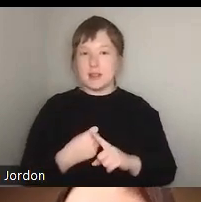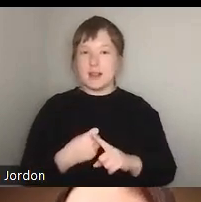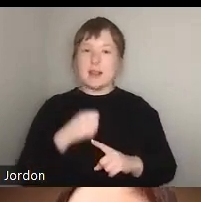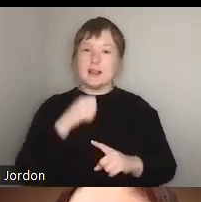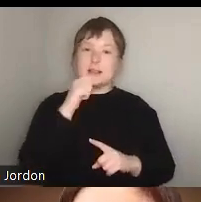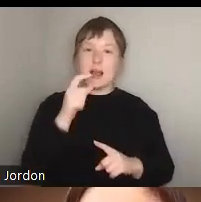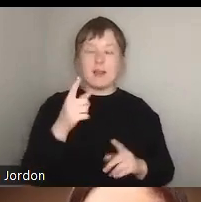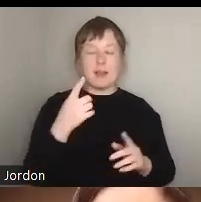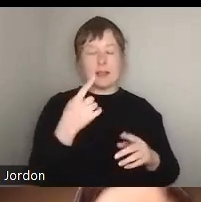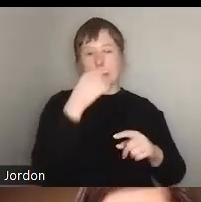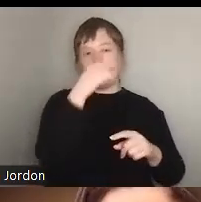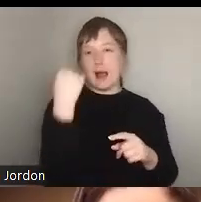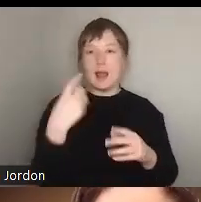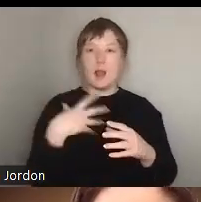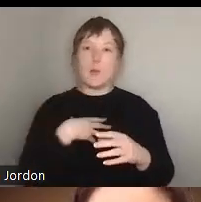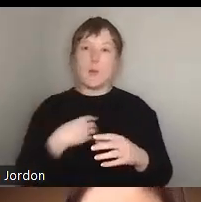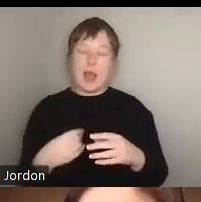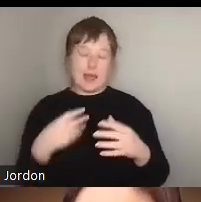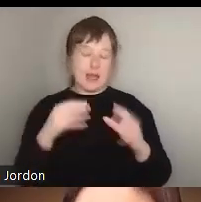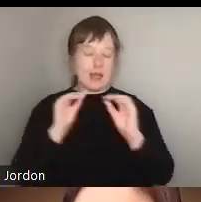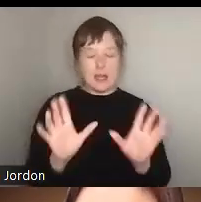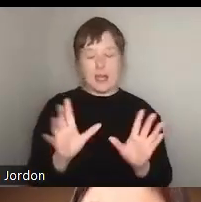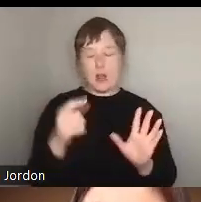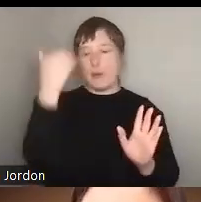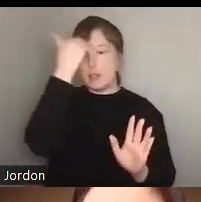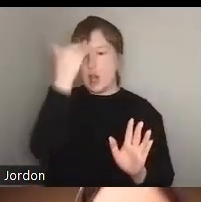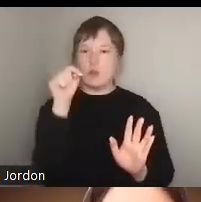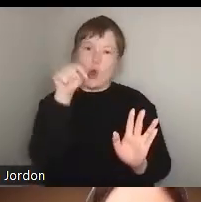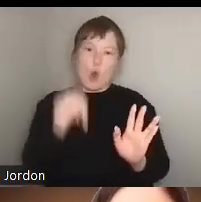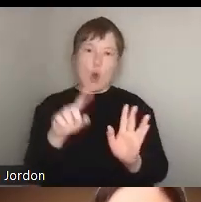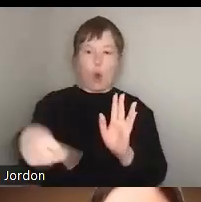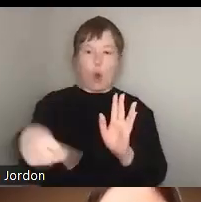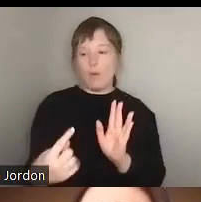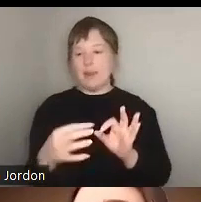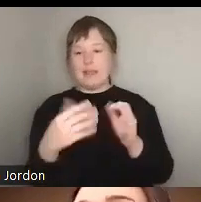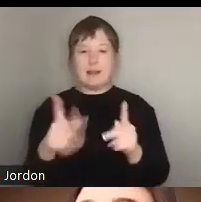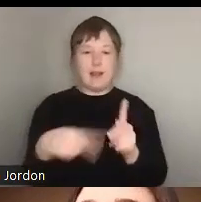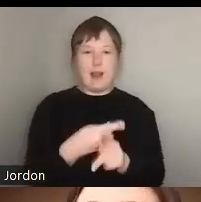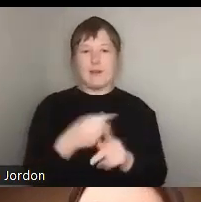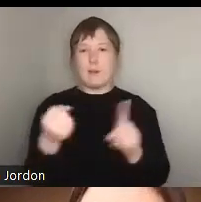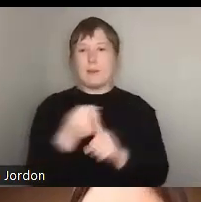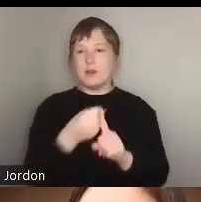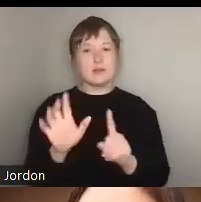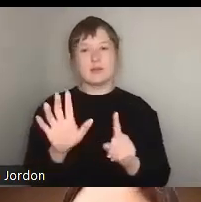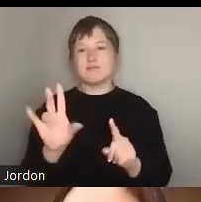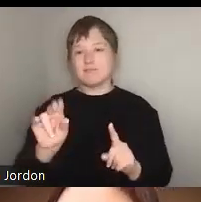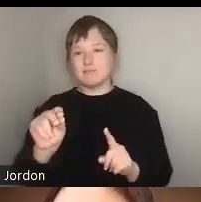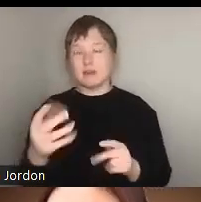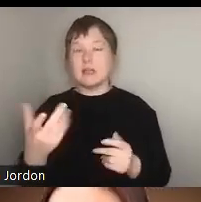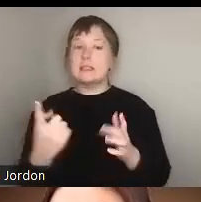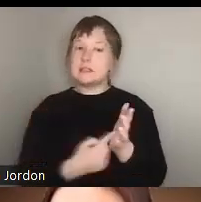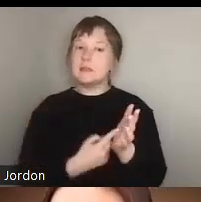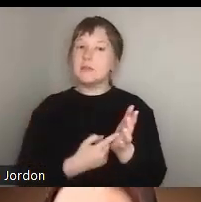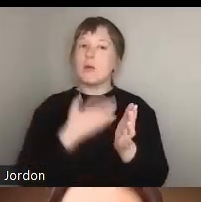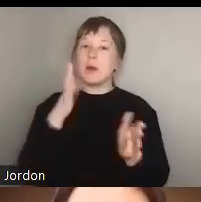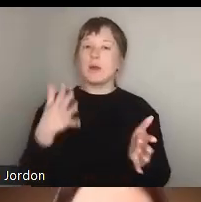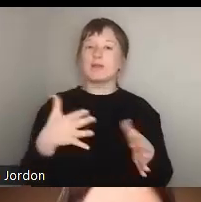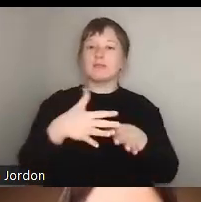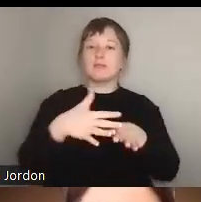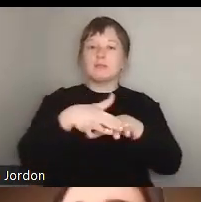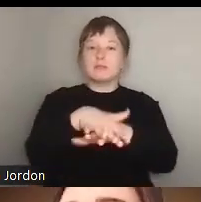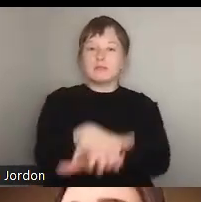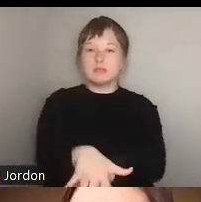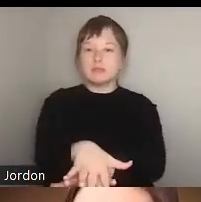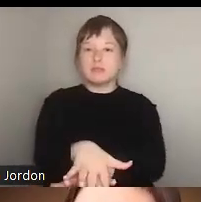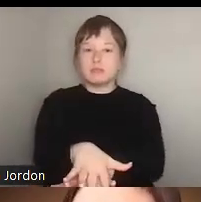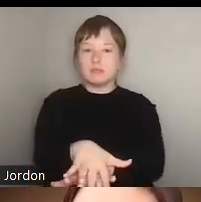or white, where it's like this is just one form of abuse and that's it. They often overlap. You'll see that kind of as we go through.